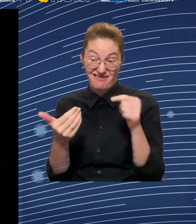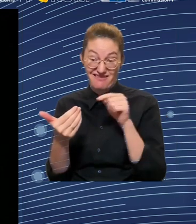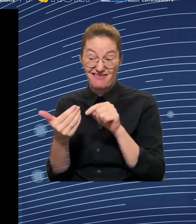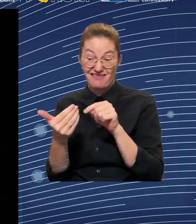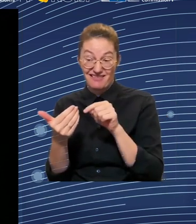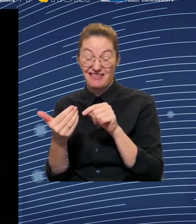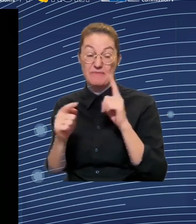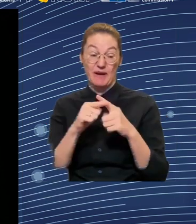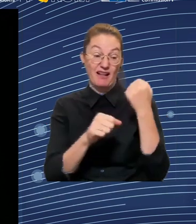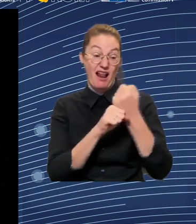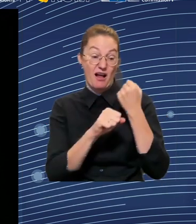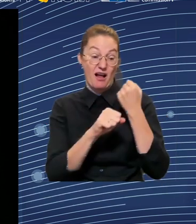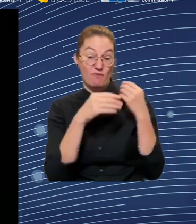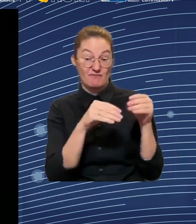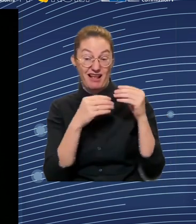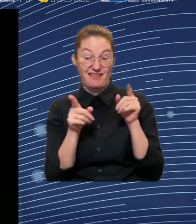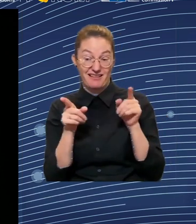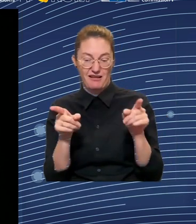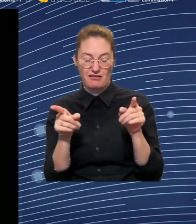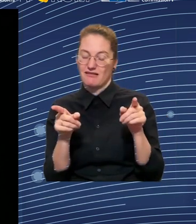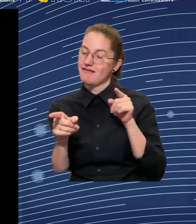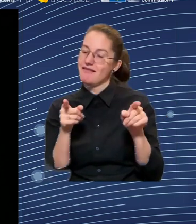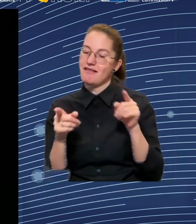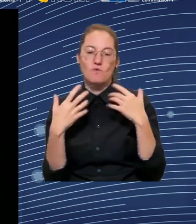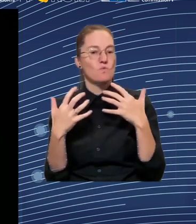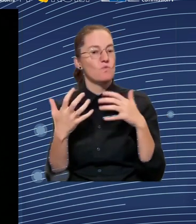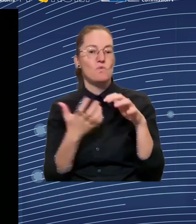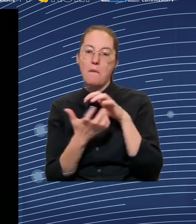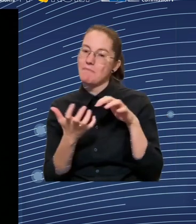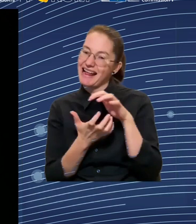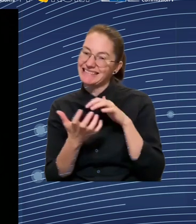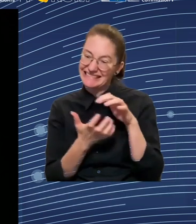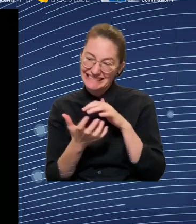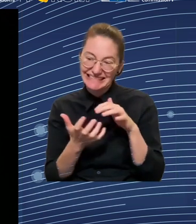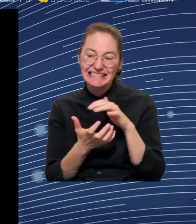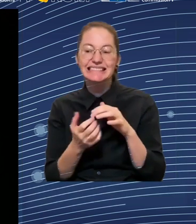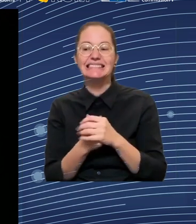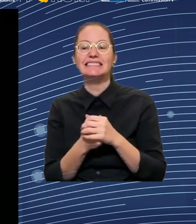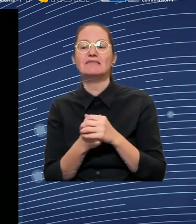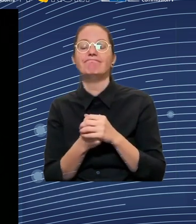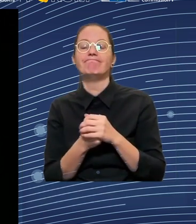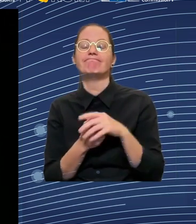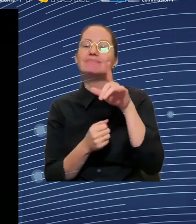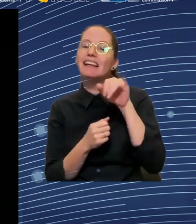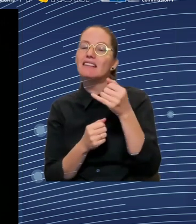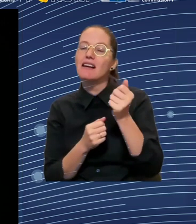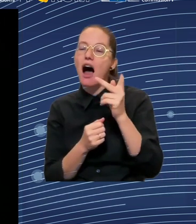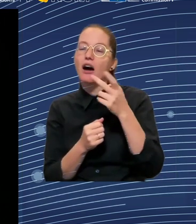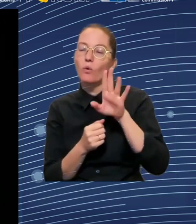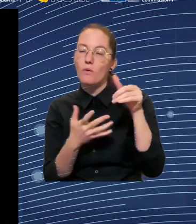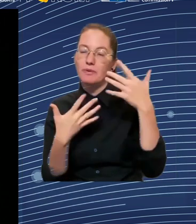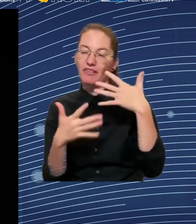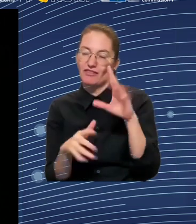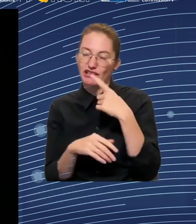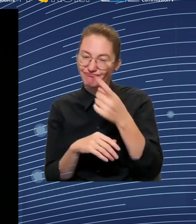time series, but we also at the Institute we have gender equality index, which measures gender equality in the different areas of life. And one of that area